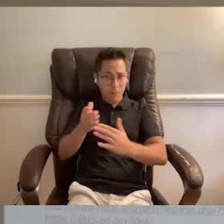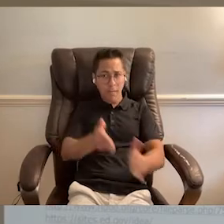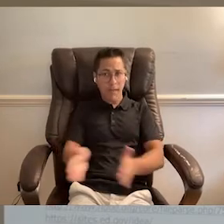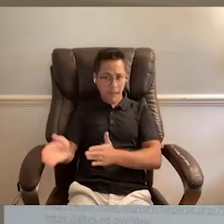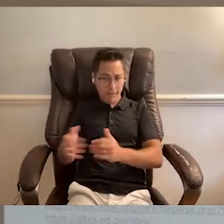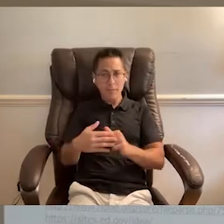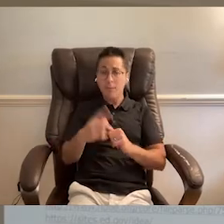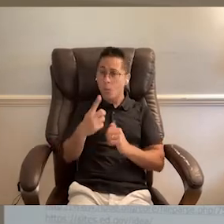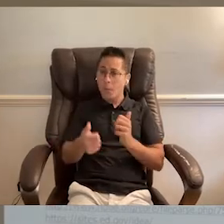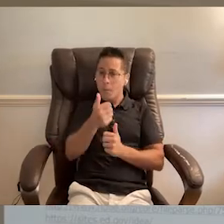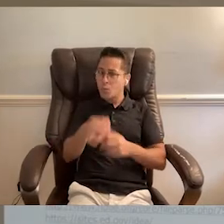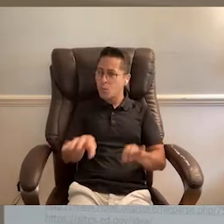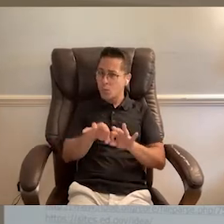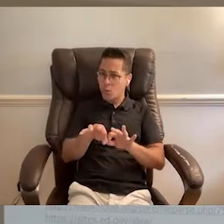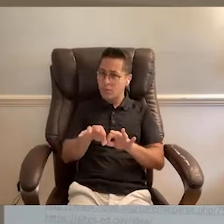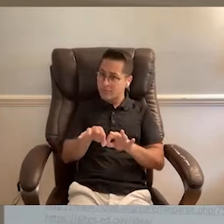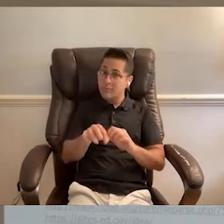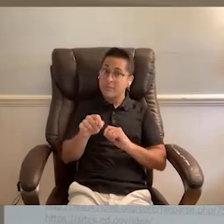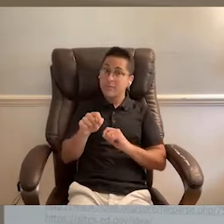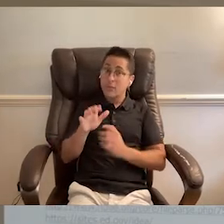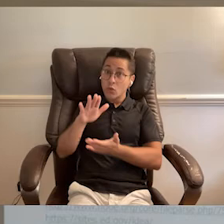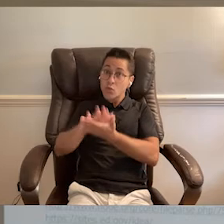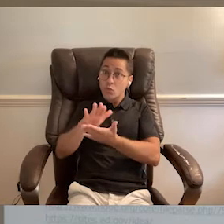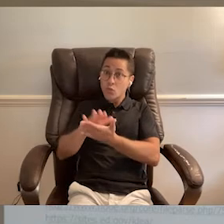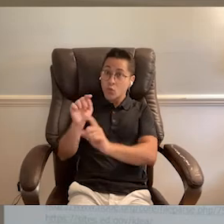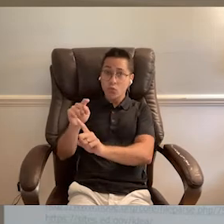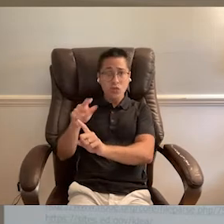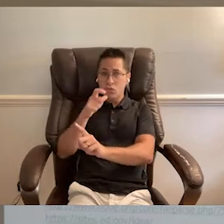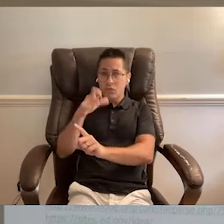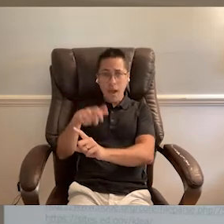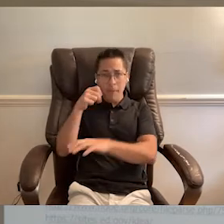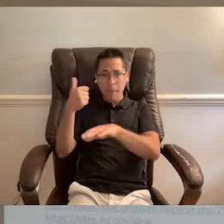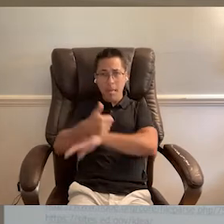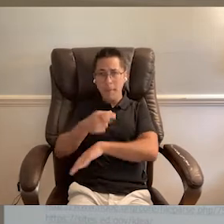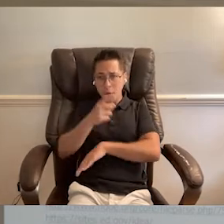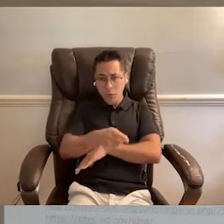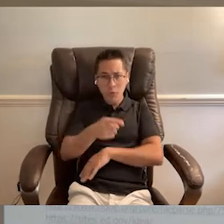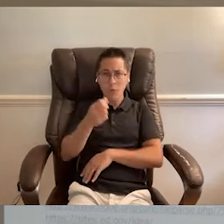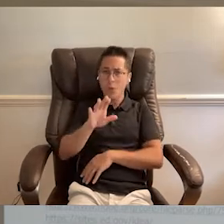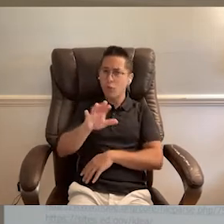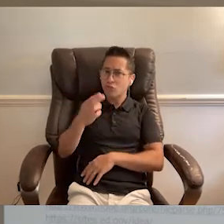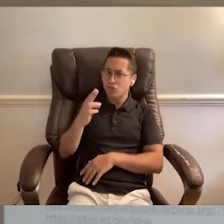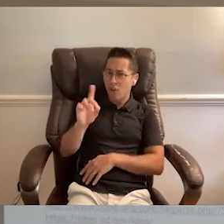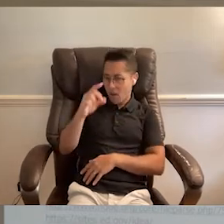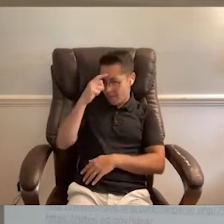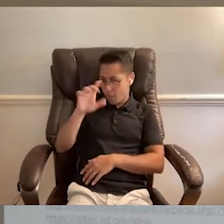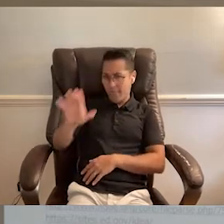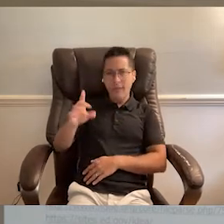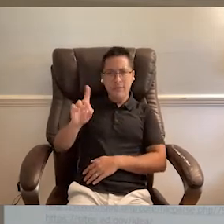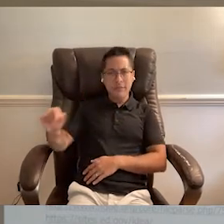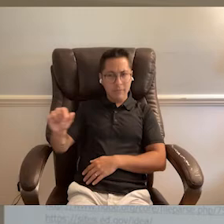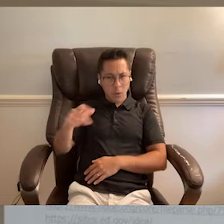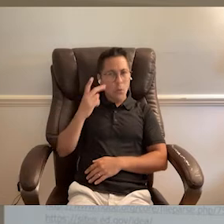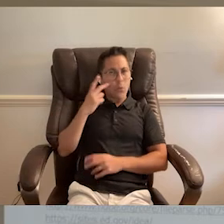is schools should not be blaming you or your child for the disability. We see that a lot. We come